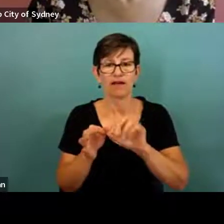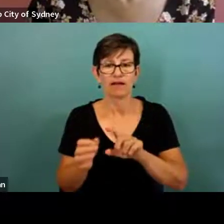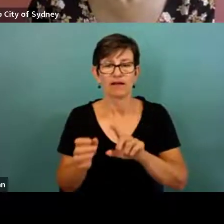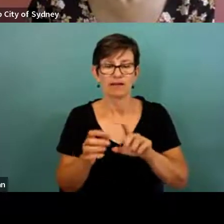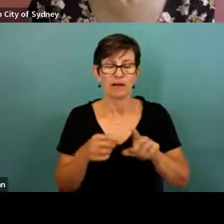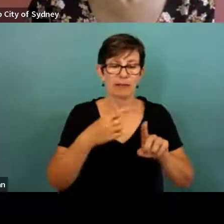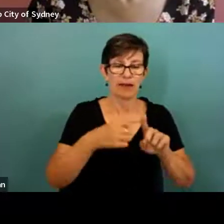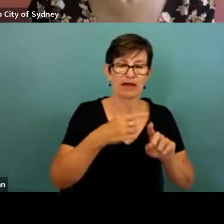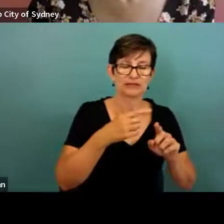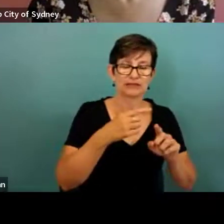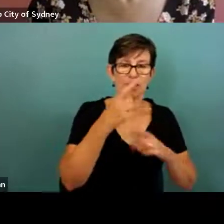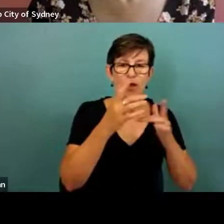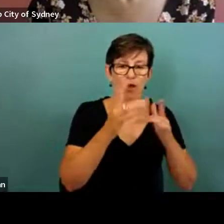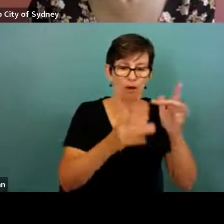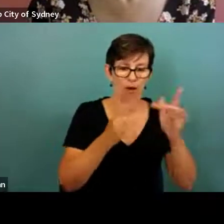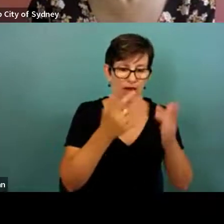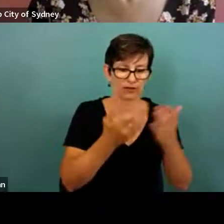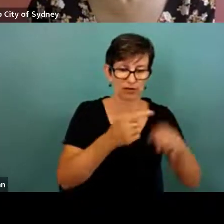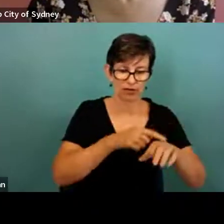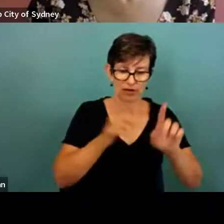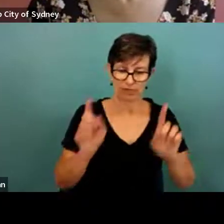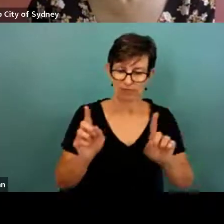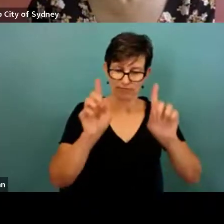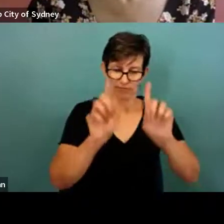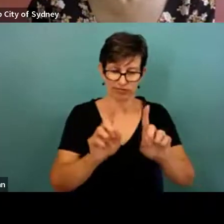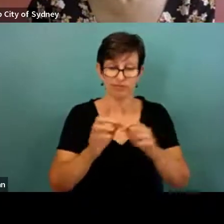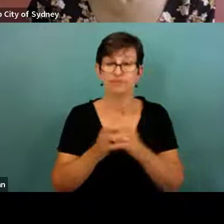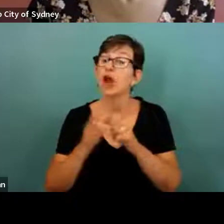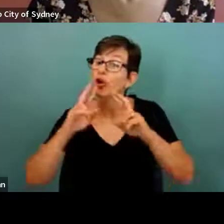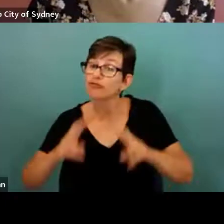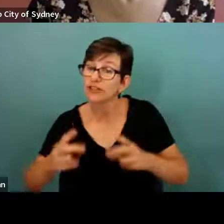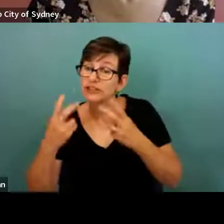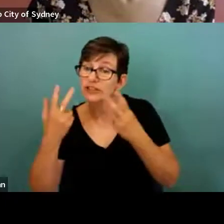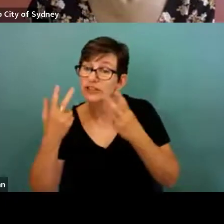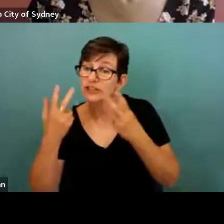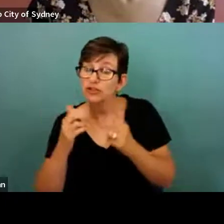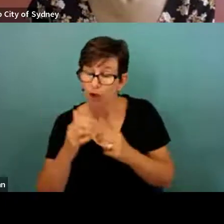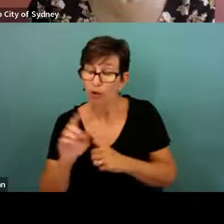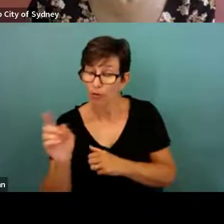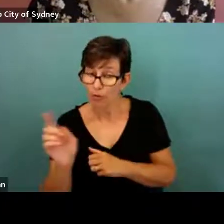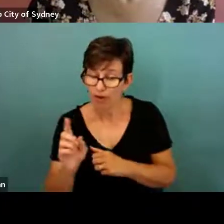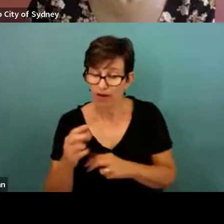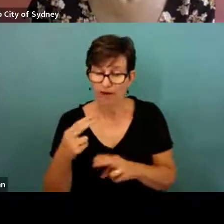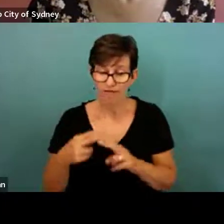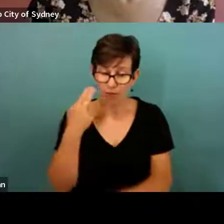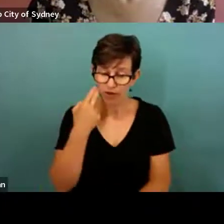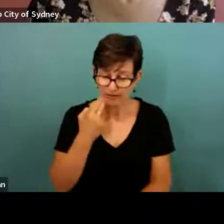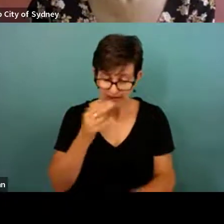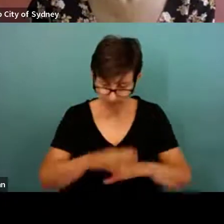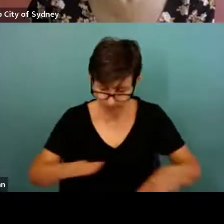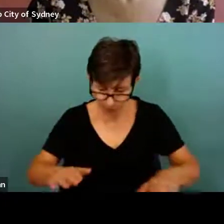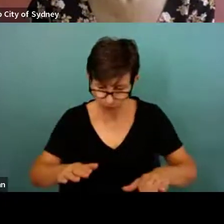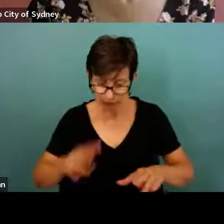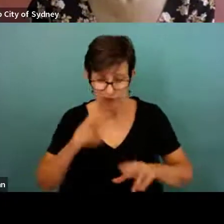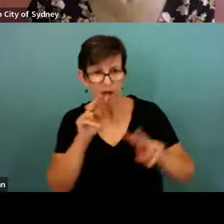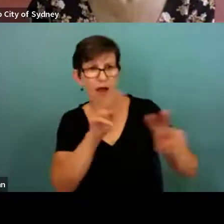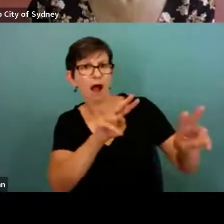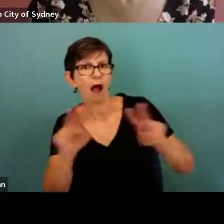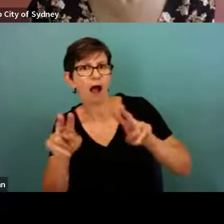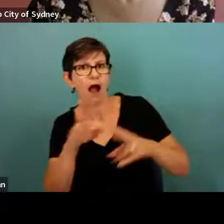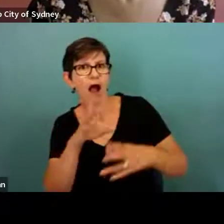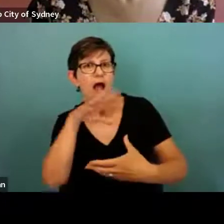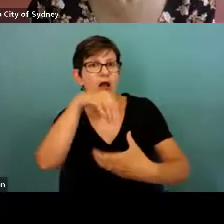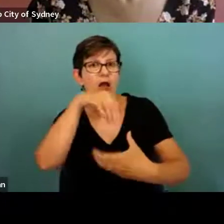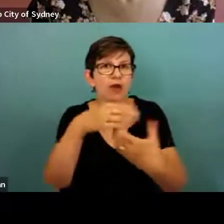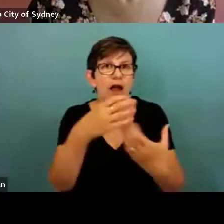story times, research has shown that for deaf children, this inclusion increases their opportunities